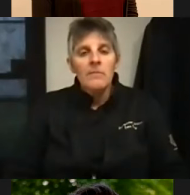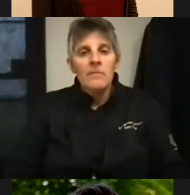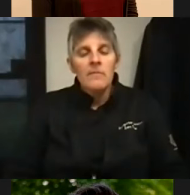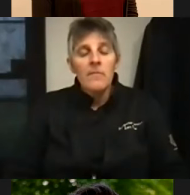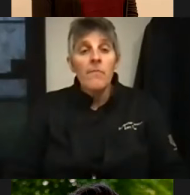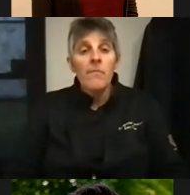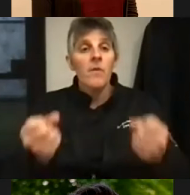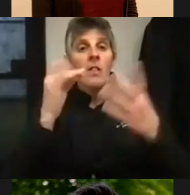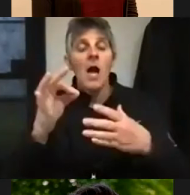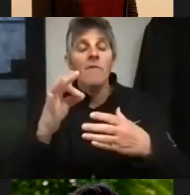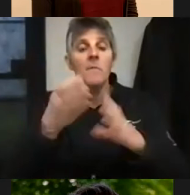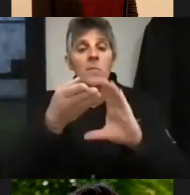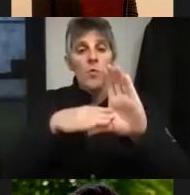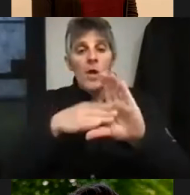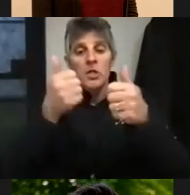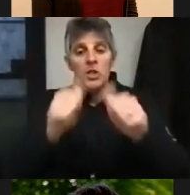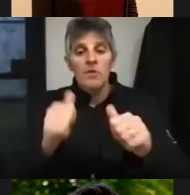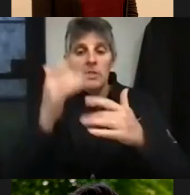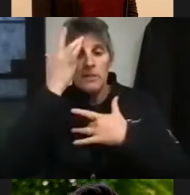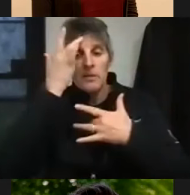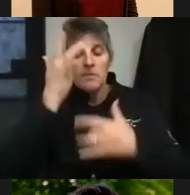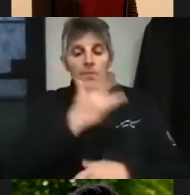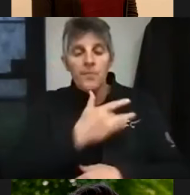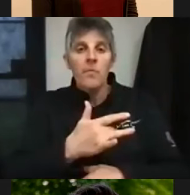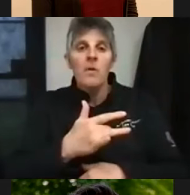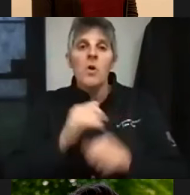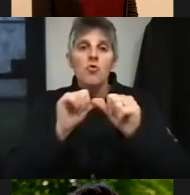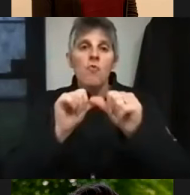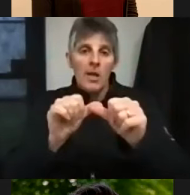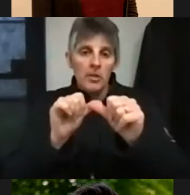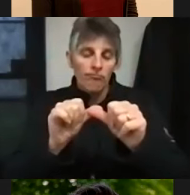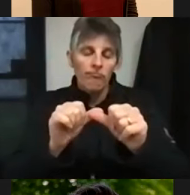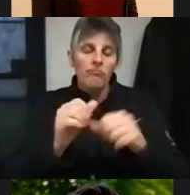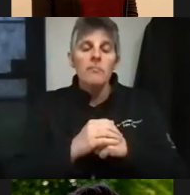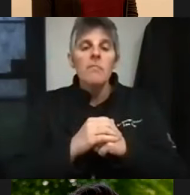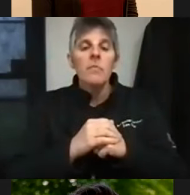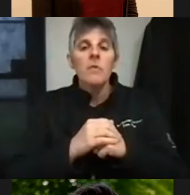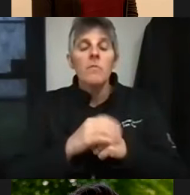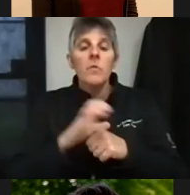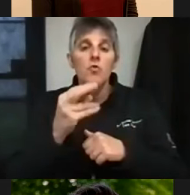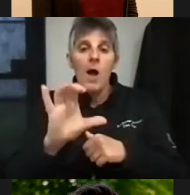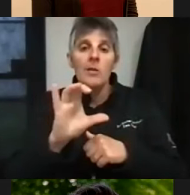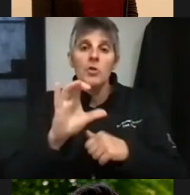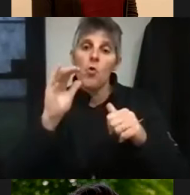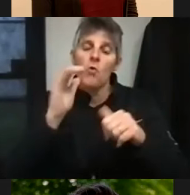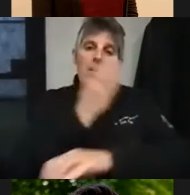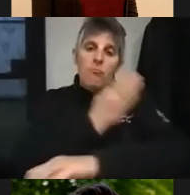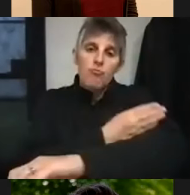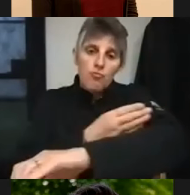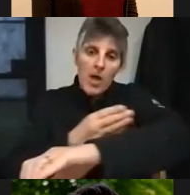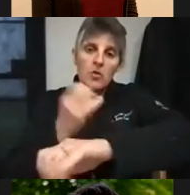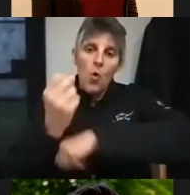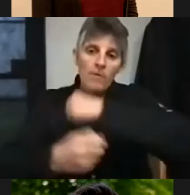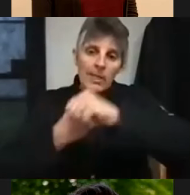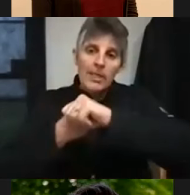A lot of retinal degenerative diseases are chronic in nature. So they progress slowly over years or